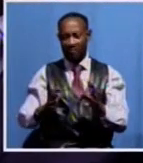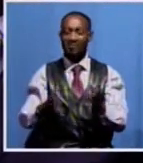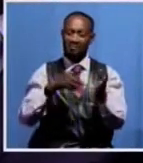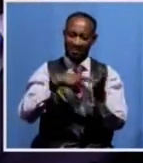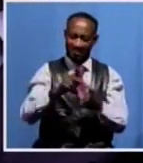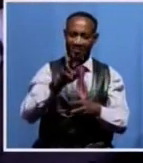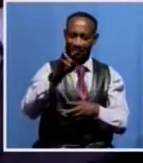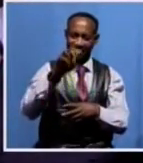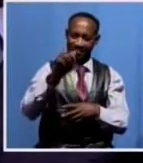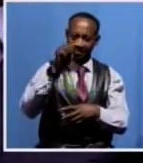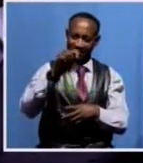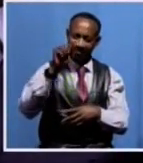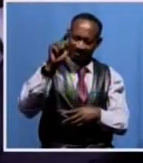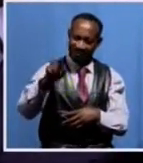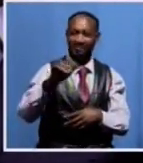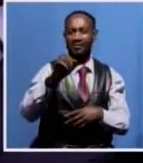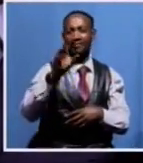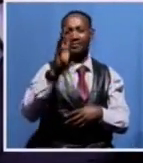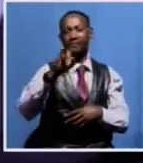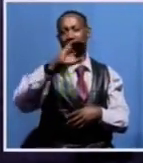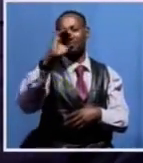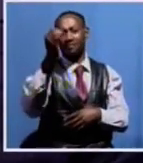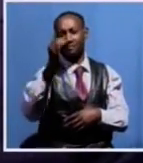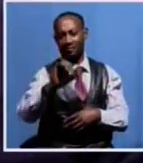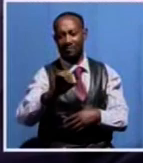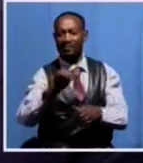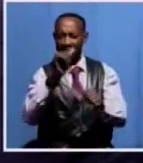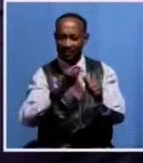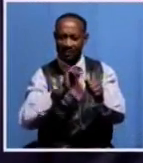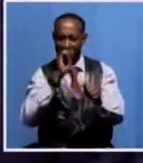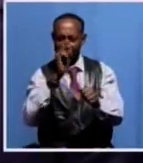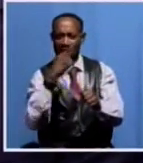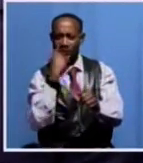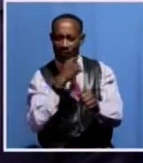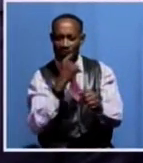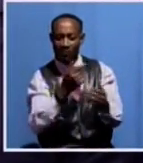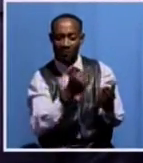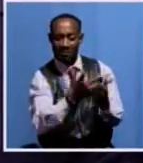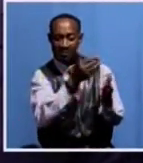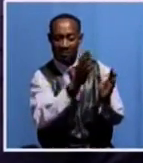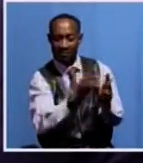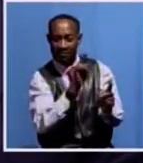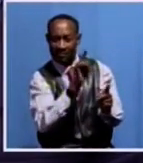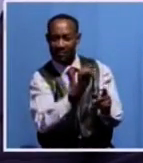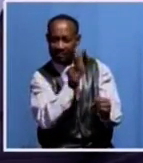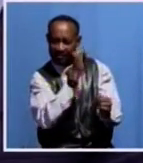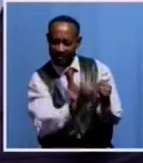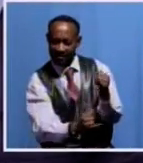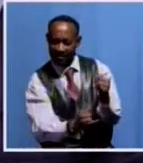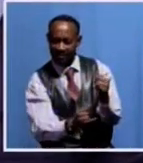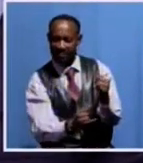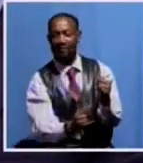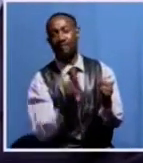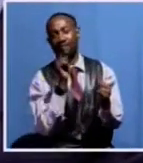pays that 16%. So whoever is consuming the good at the end of the chain is the one that pays. Because for the final